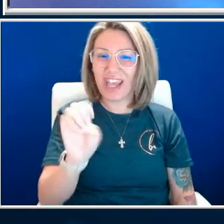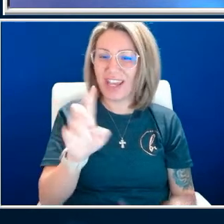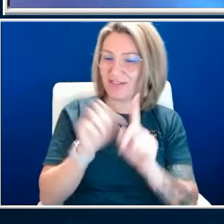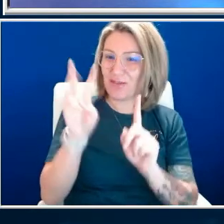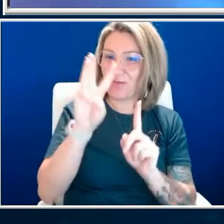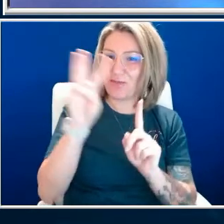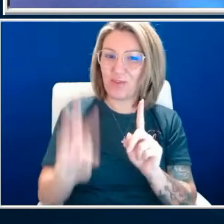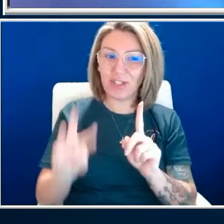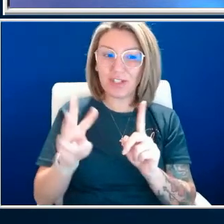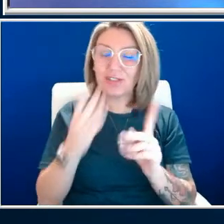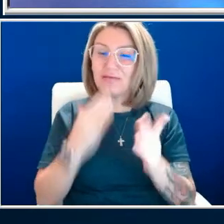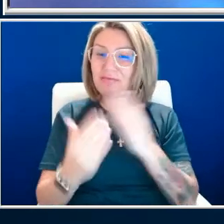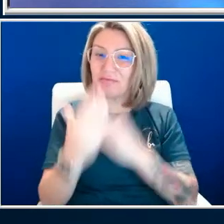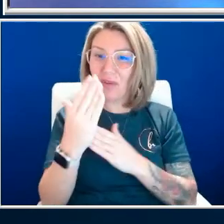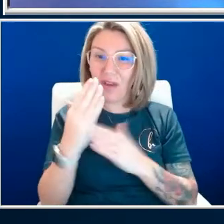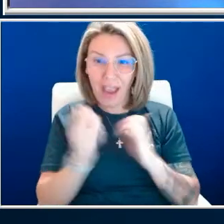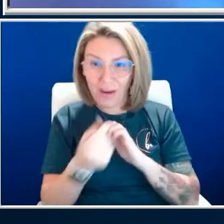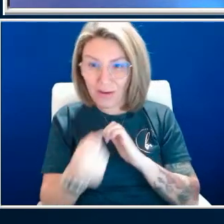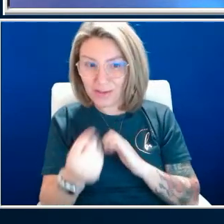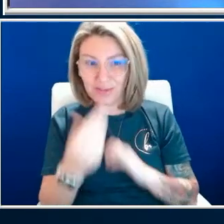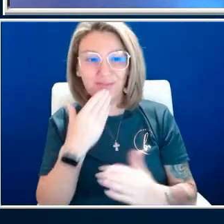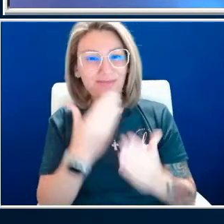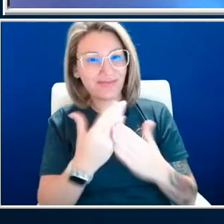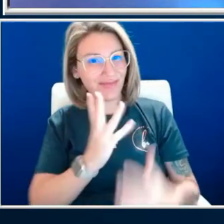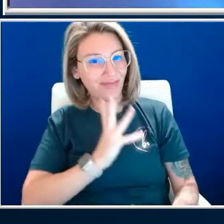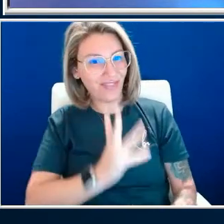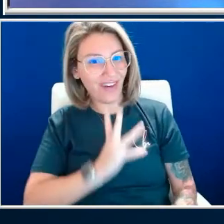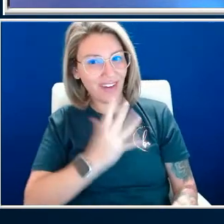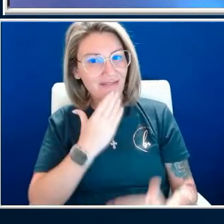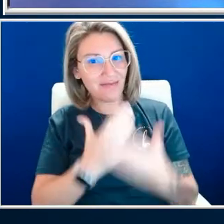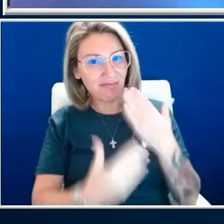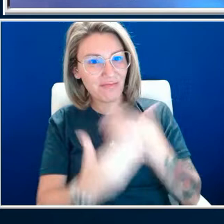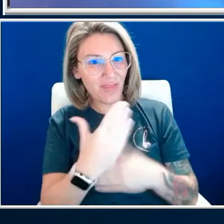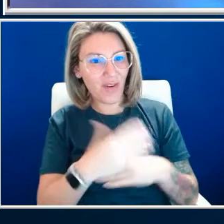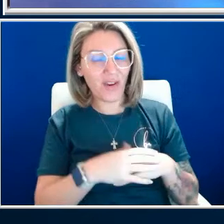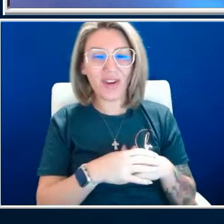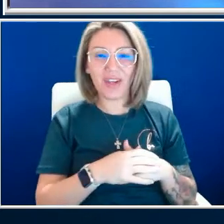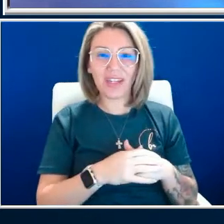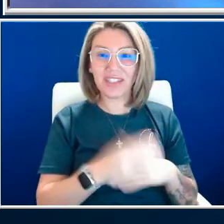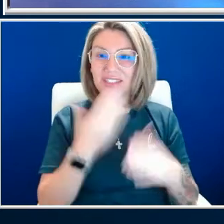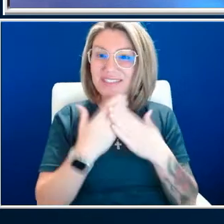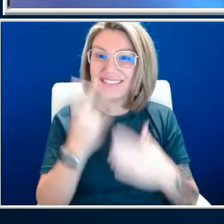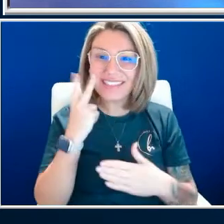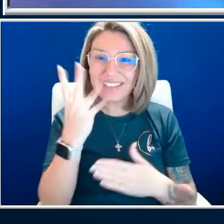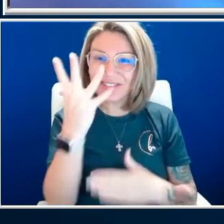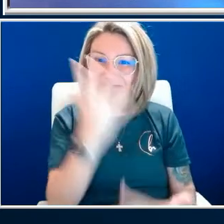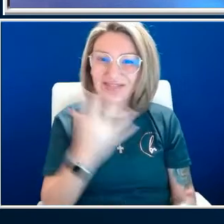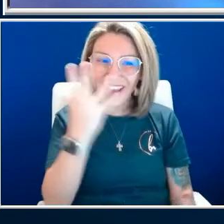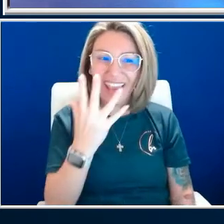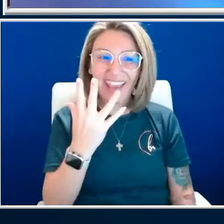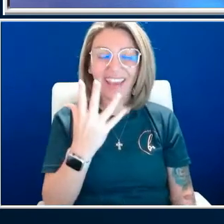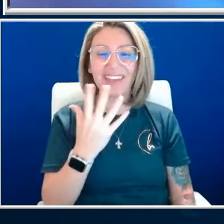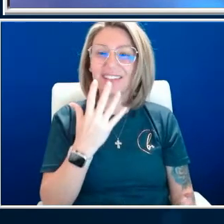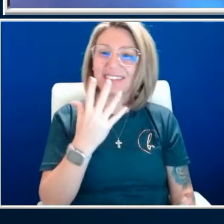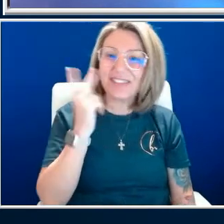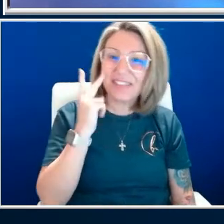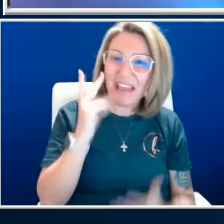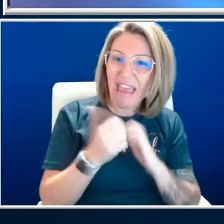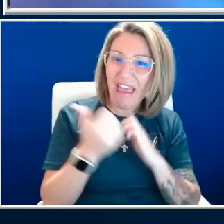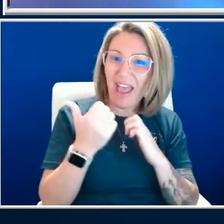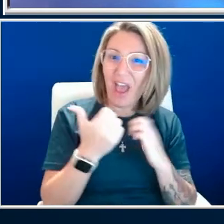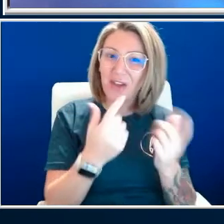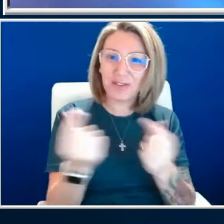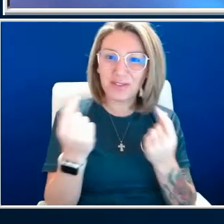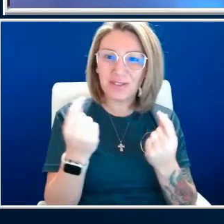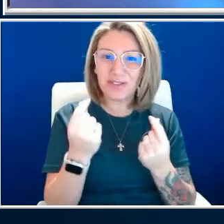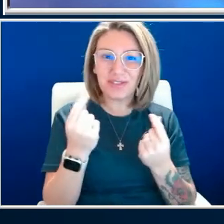you? I'm fine. Good morning. Oh, so good to see your face. Can't wait to see how you are doing. Joining us in studio